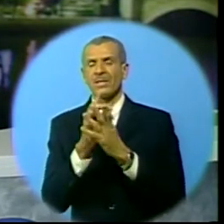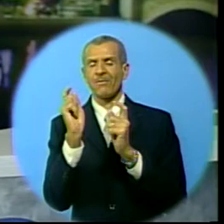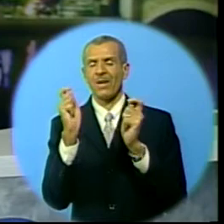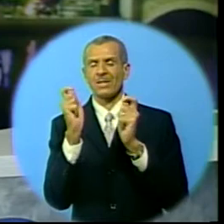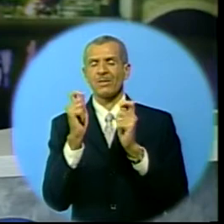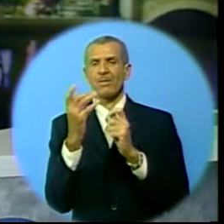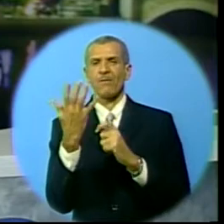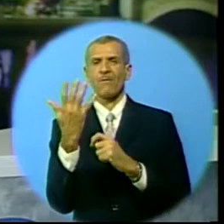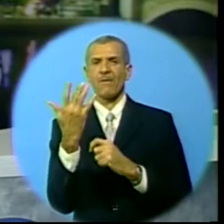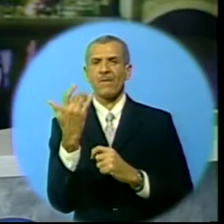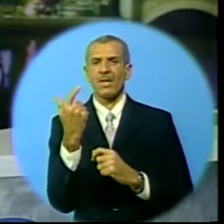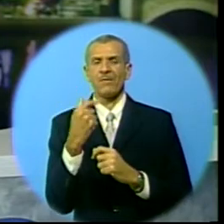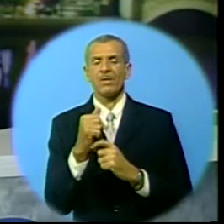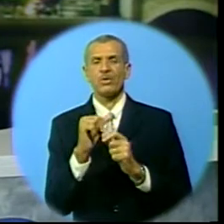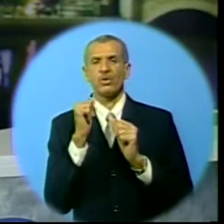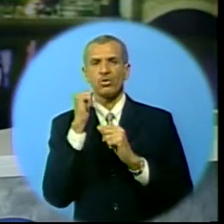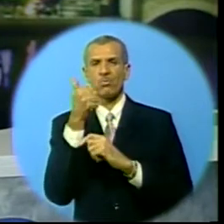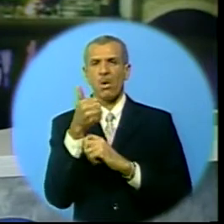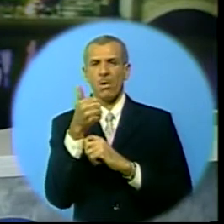Gymnasium tomorrow.